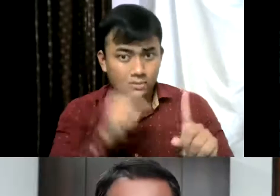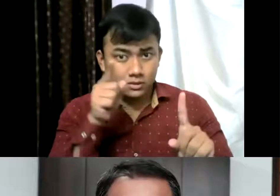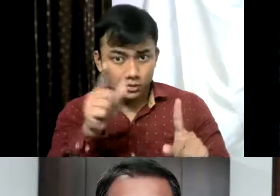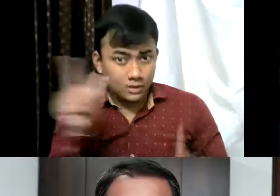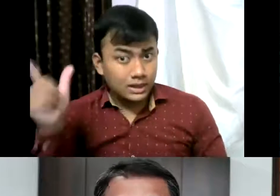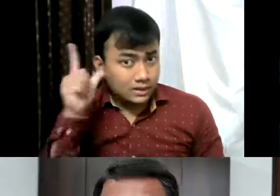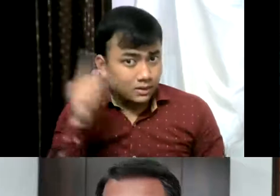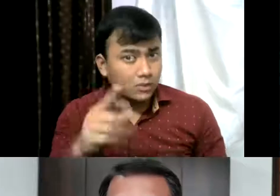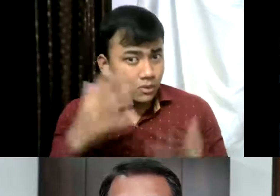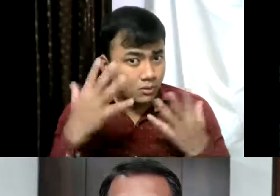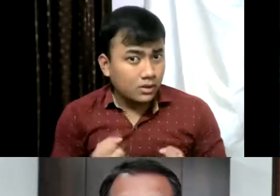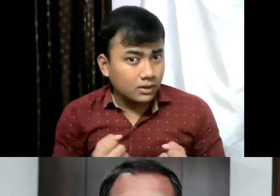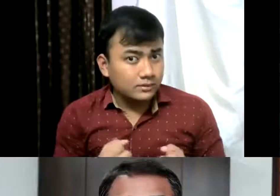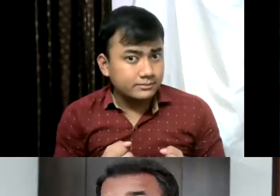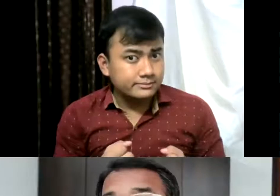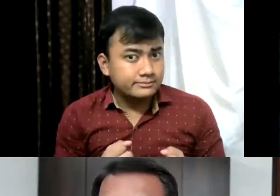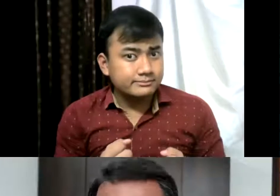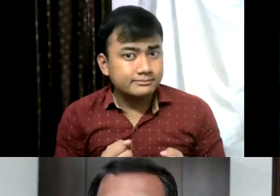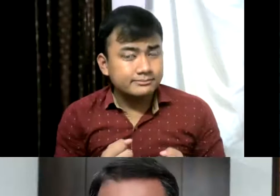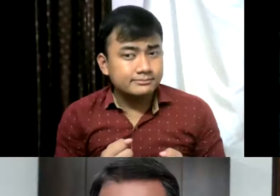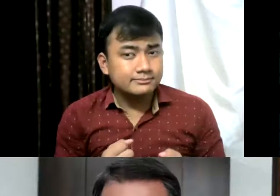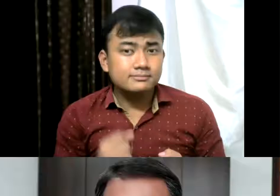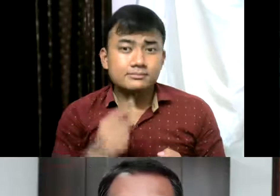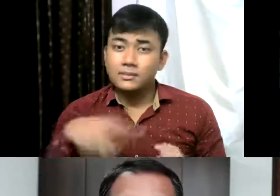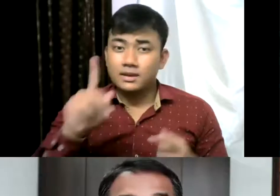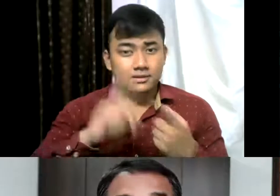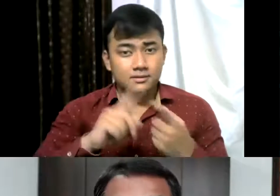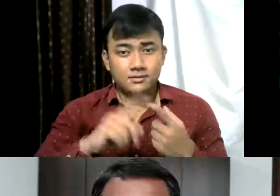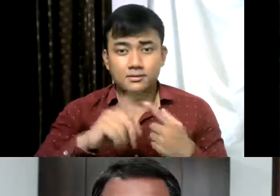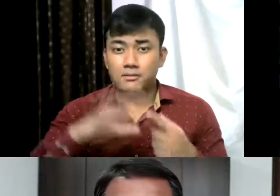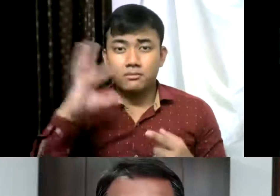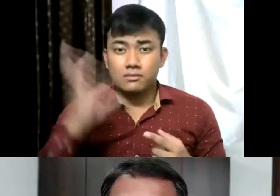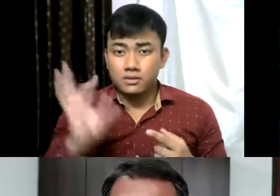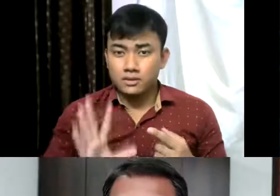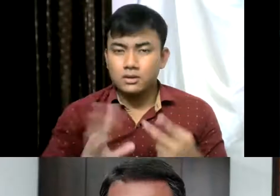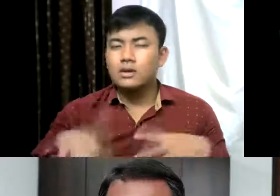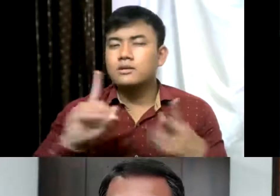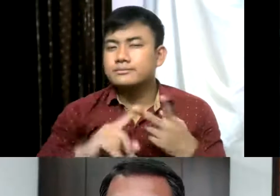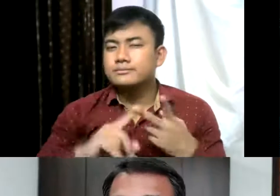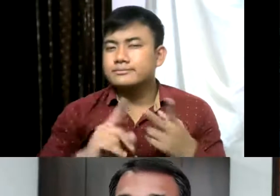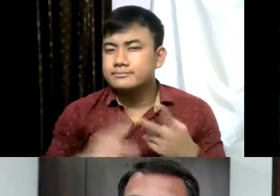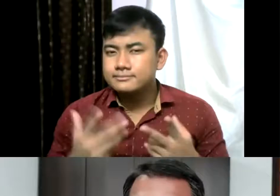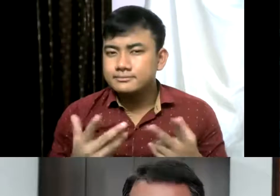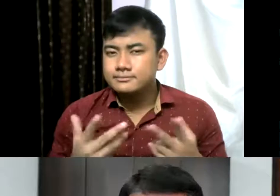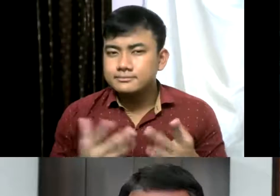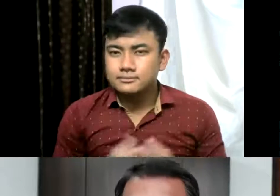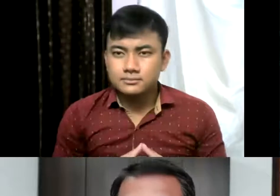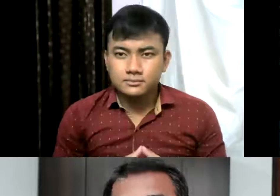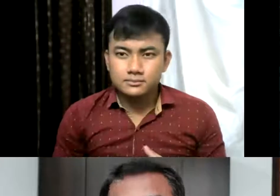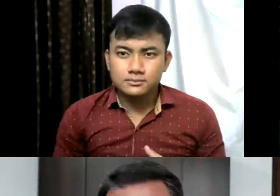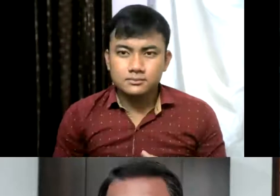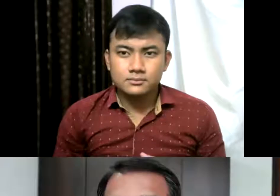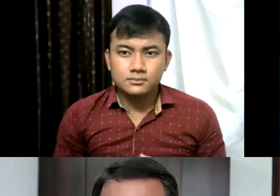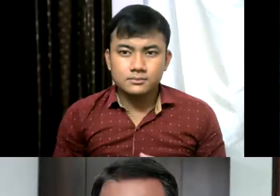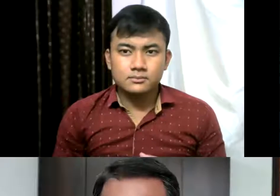you, that was one major trend. Number two, the second biggest trend was the spike in